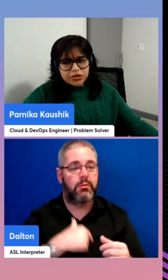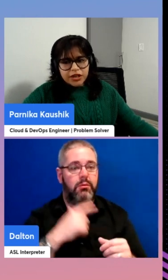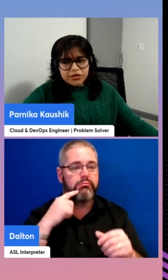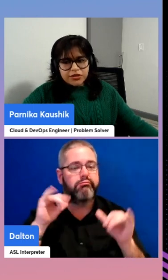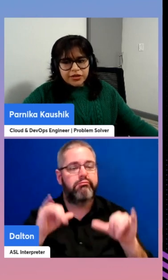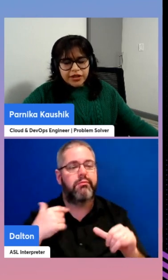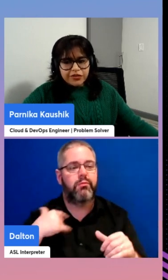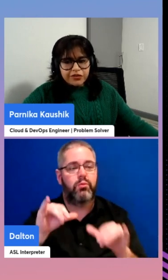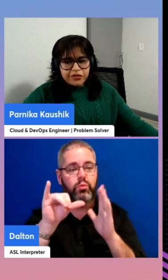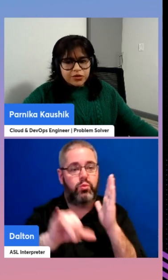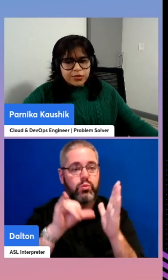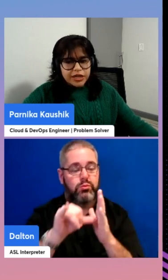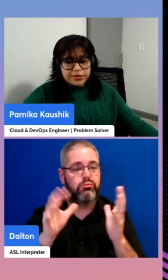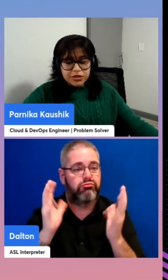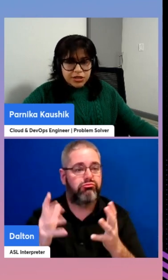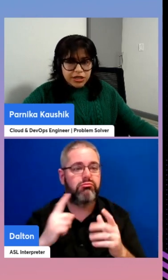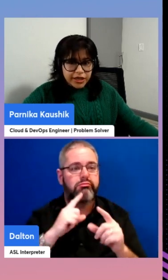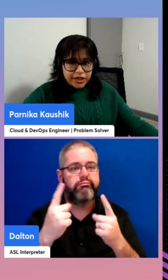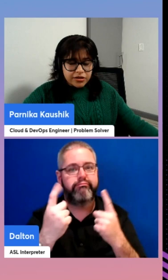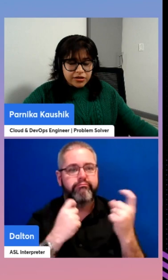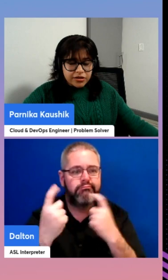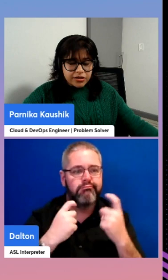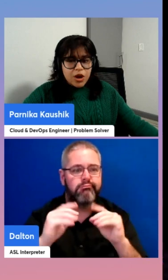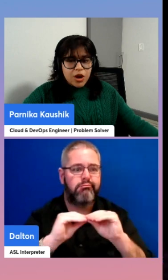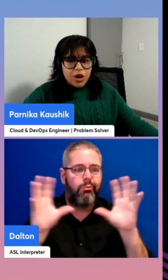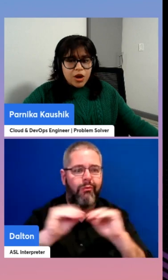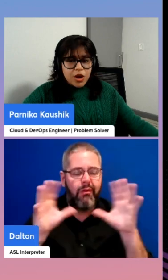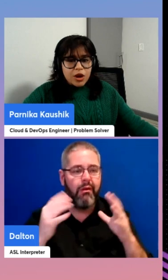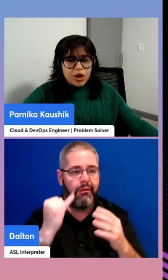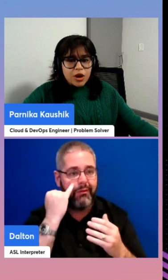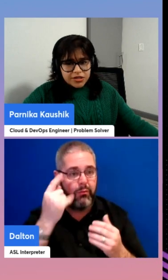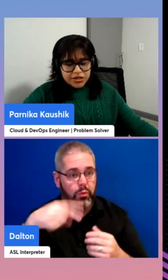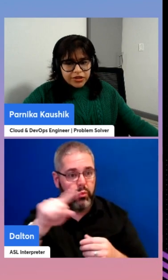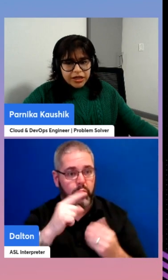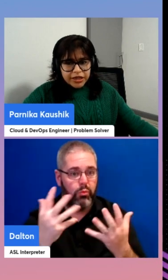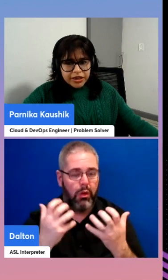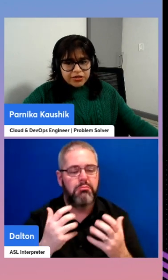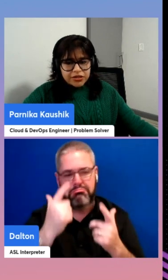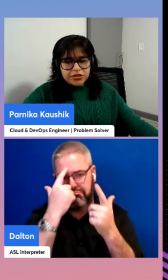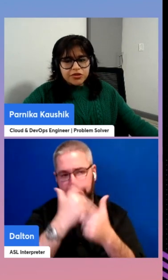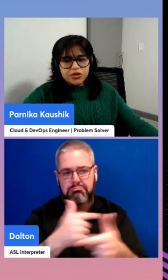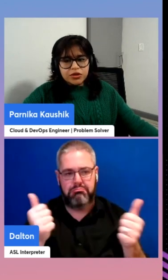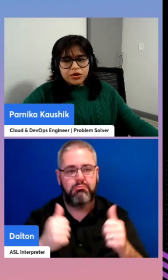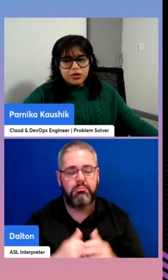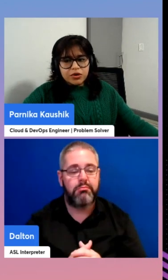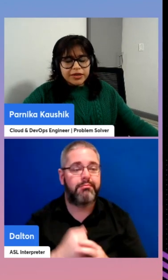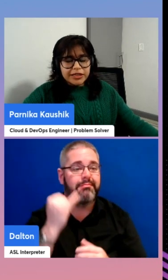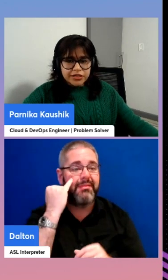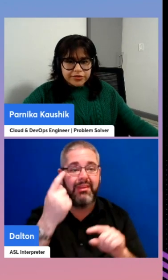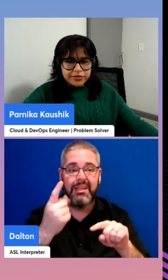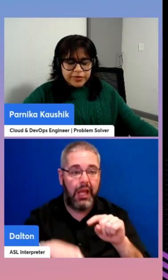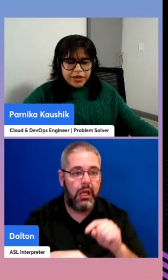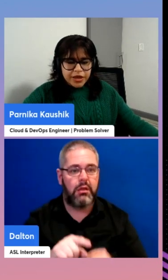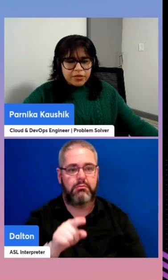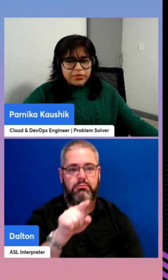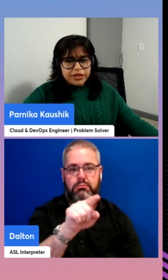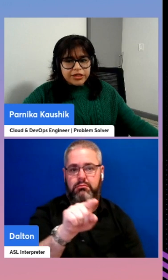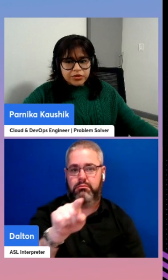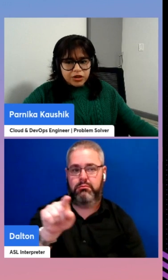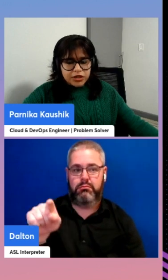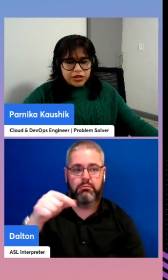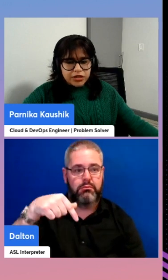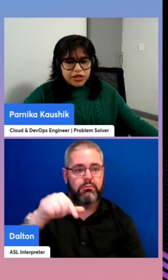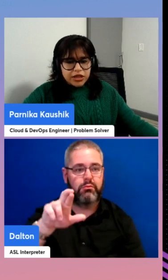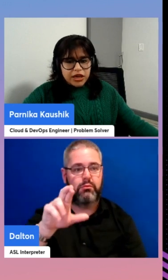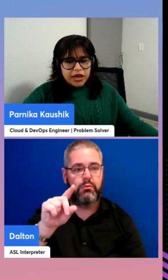after this talk to answer, clarify for you as much as I can. But if in the scenario that I can't, here are the QR codes to my LinkedIn, my